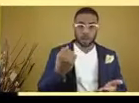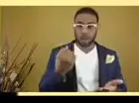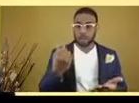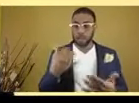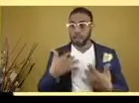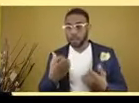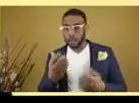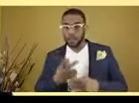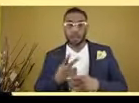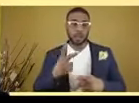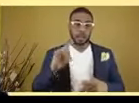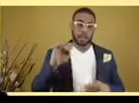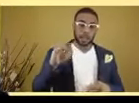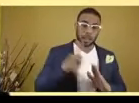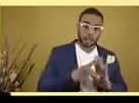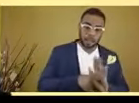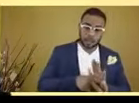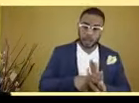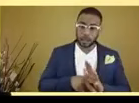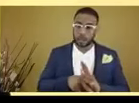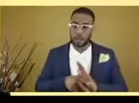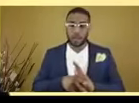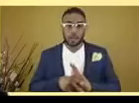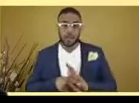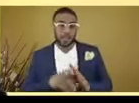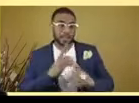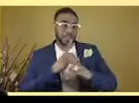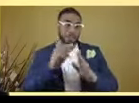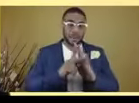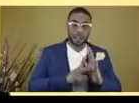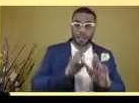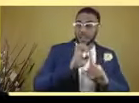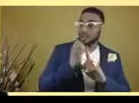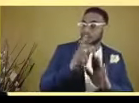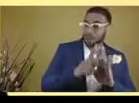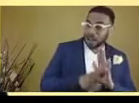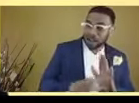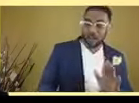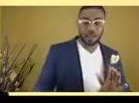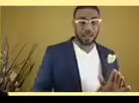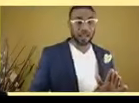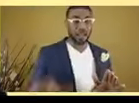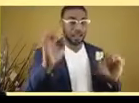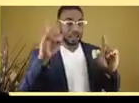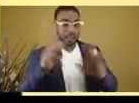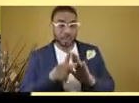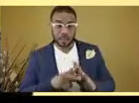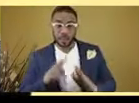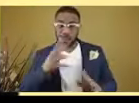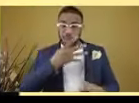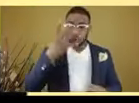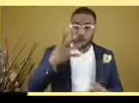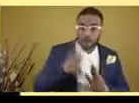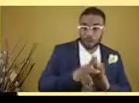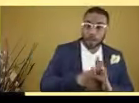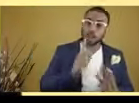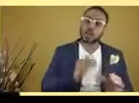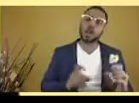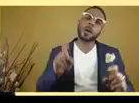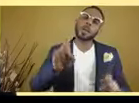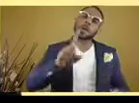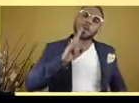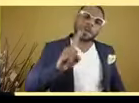care, tax policy, defense policy, environmental policies, education policy, immigration policy, there must be